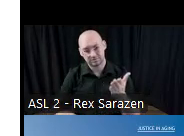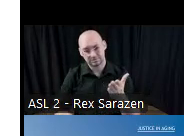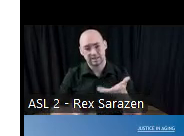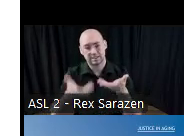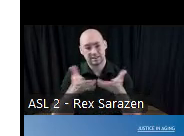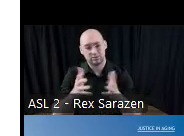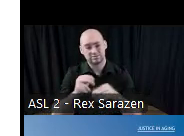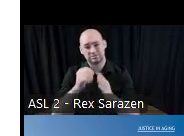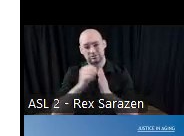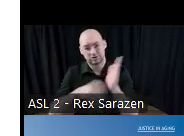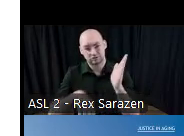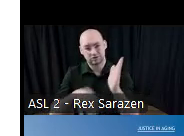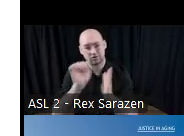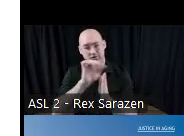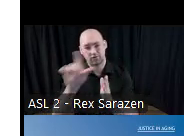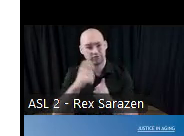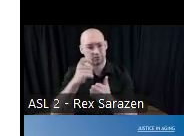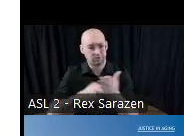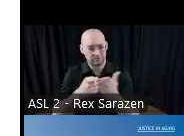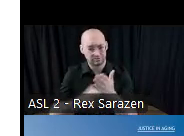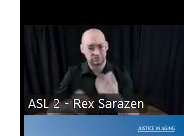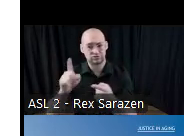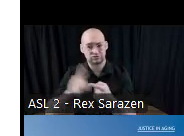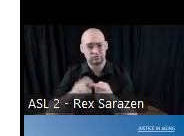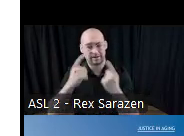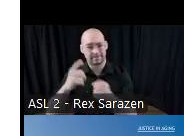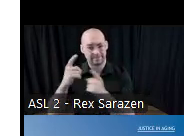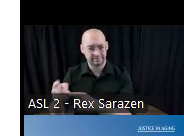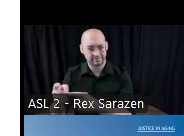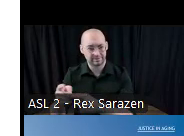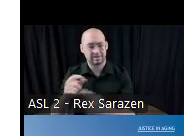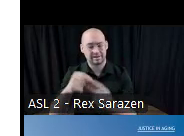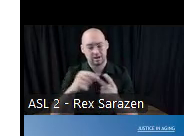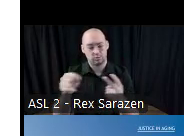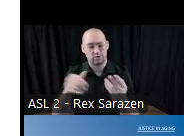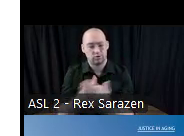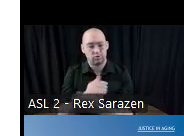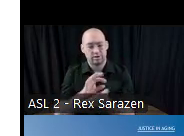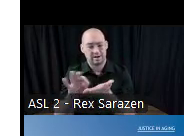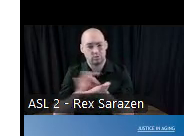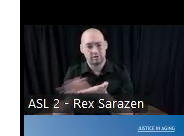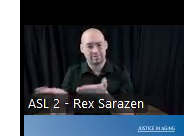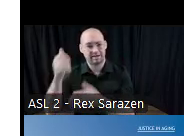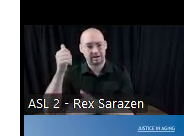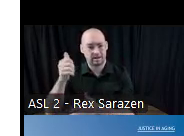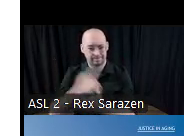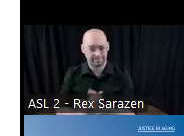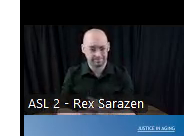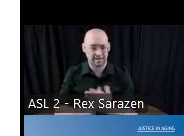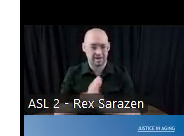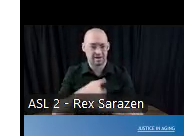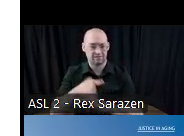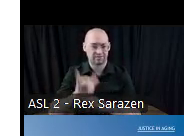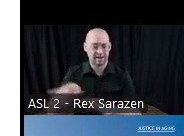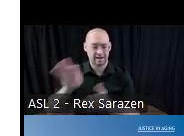of all those medical costs to occur in order to count the new countable income. So after that countable income